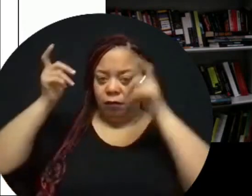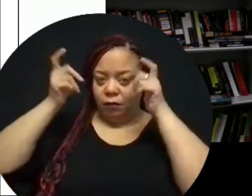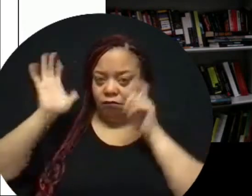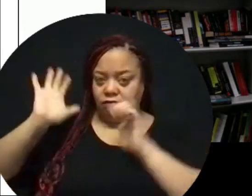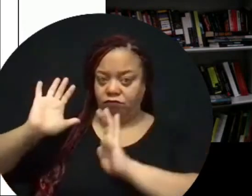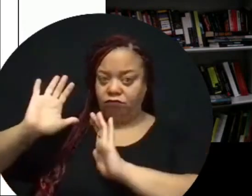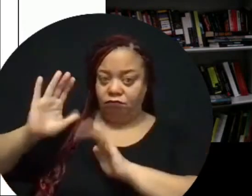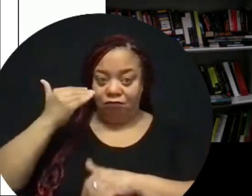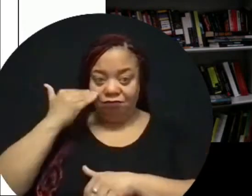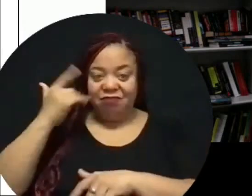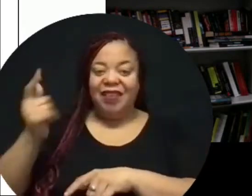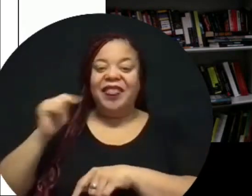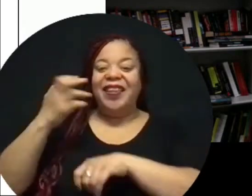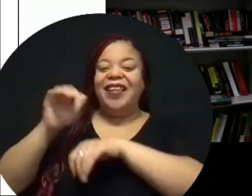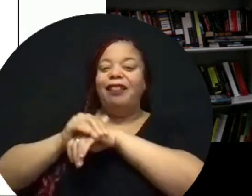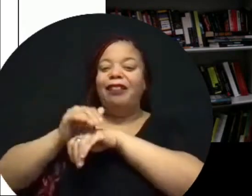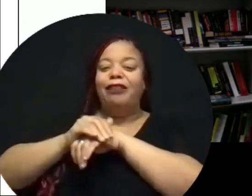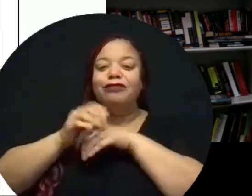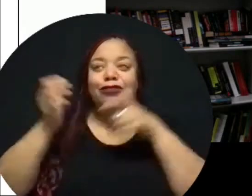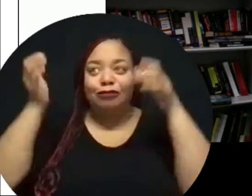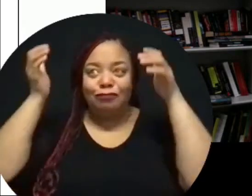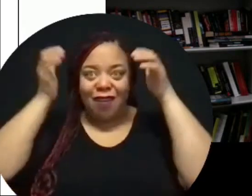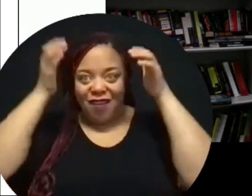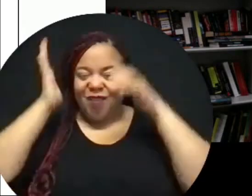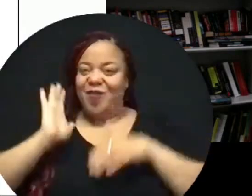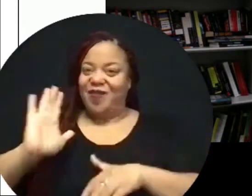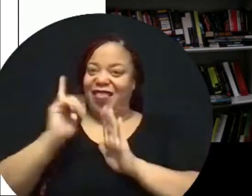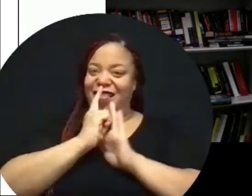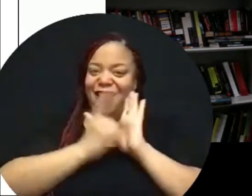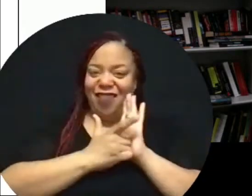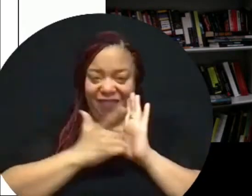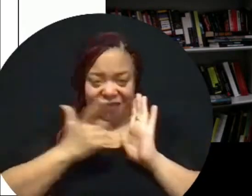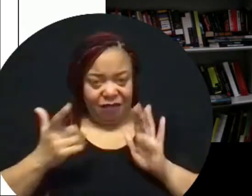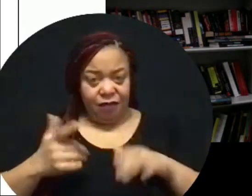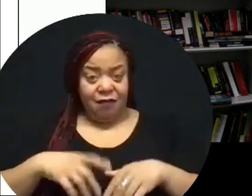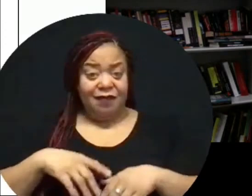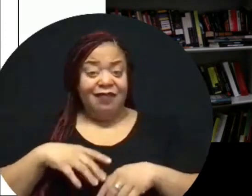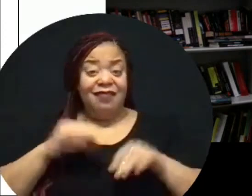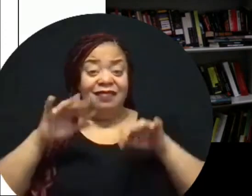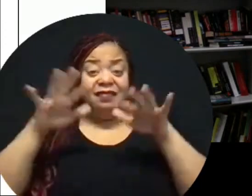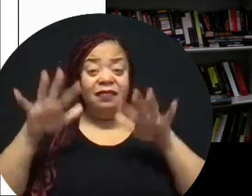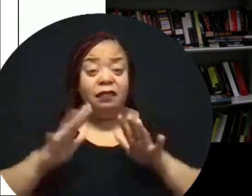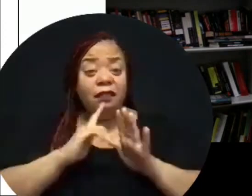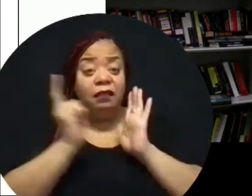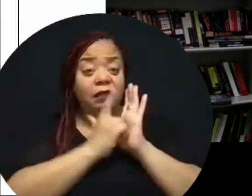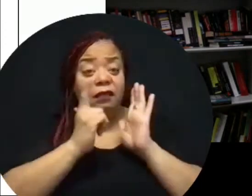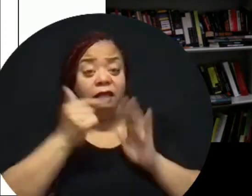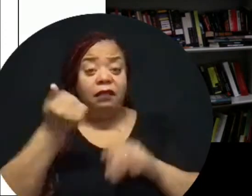quote unquote. But of course, pressing against the Rappahannock and other groups in the